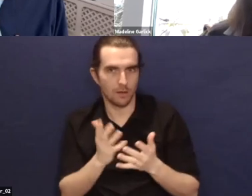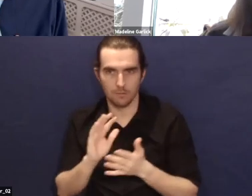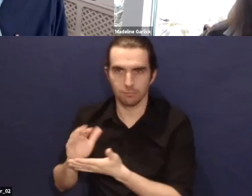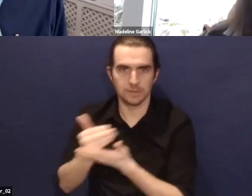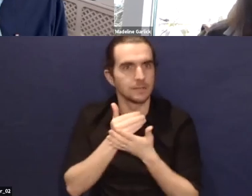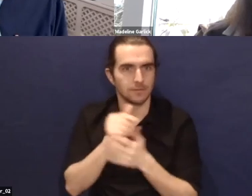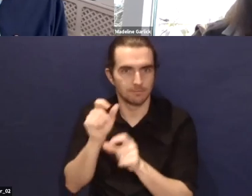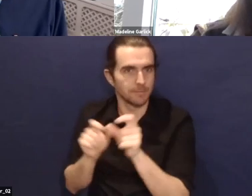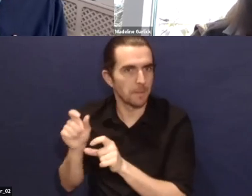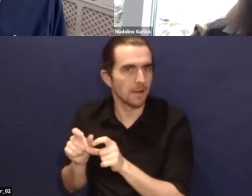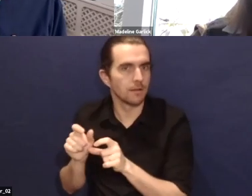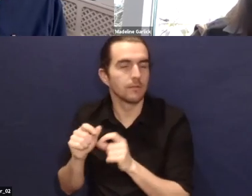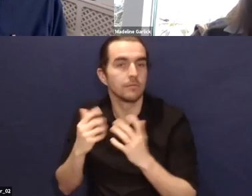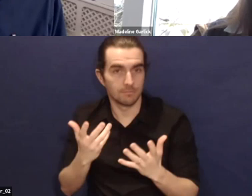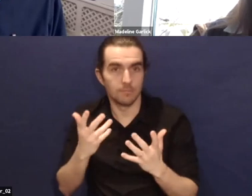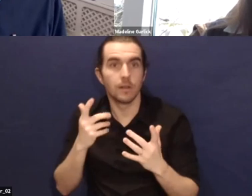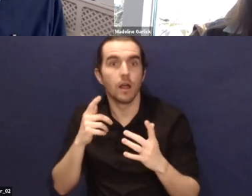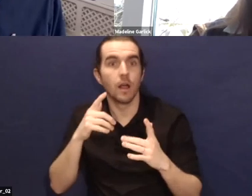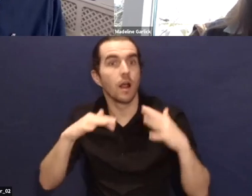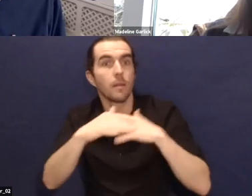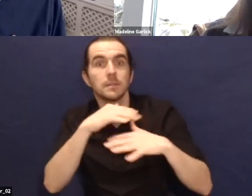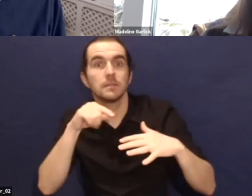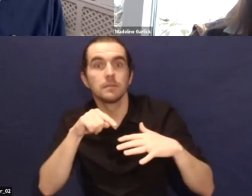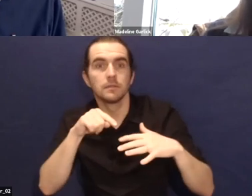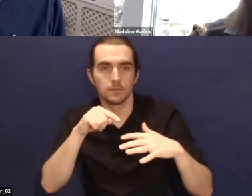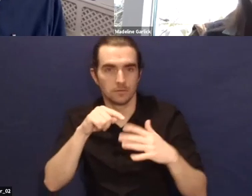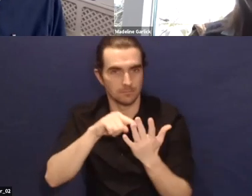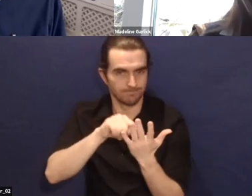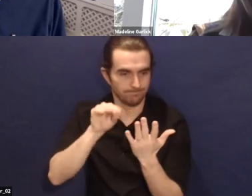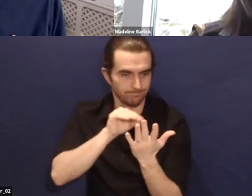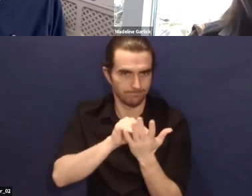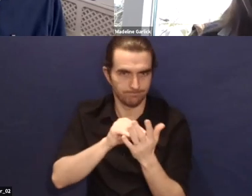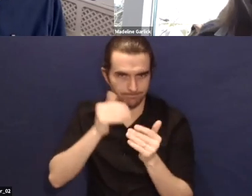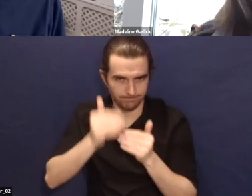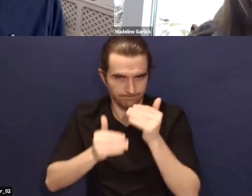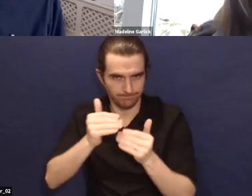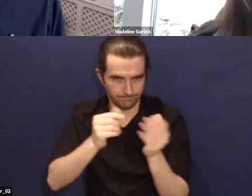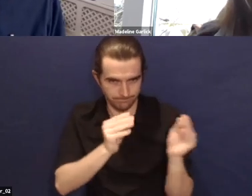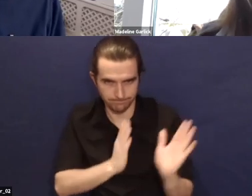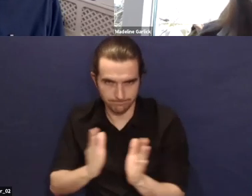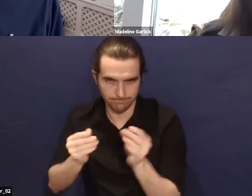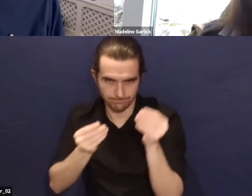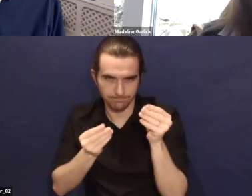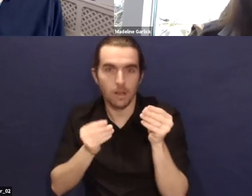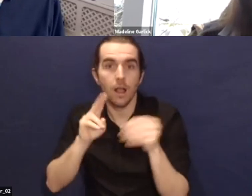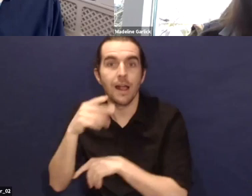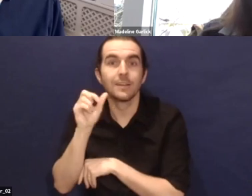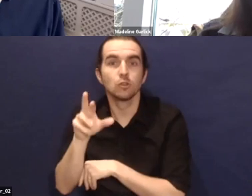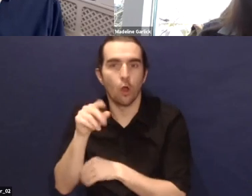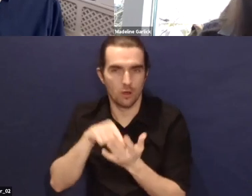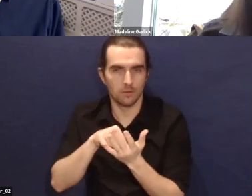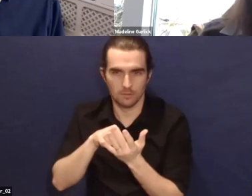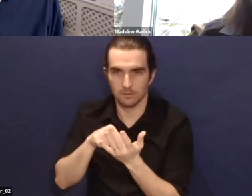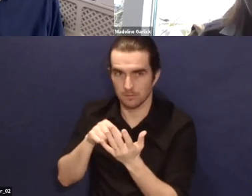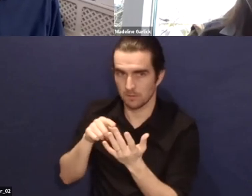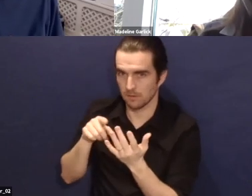to the effects of climate change, enabling countries and communities to put in place measures to mitigate the effects of climate change,